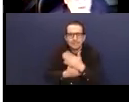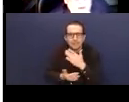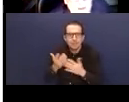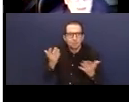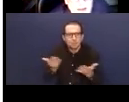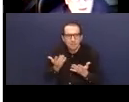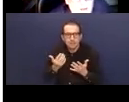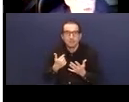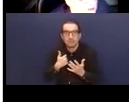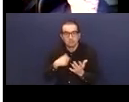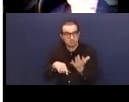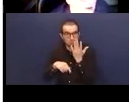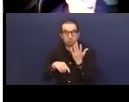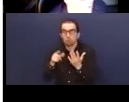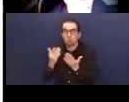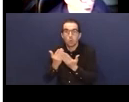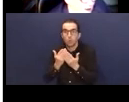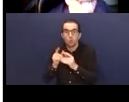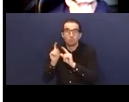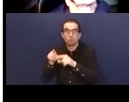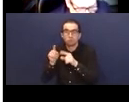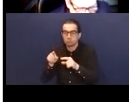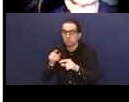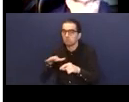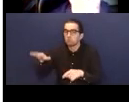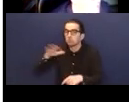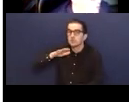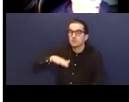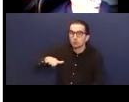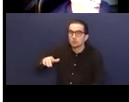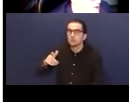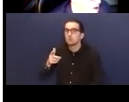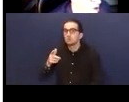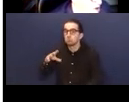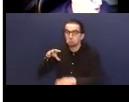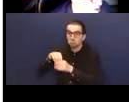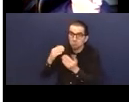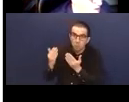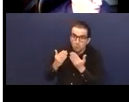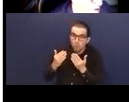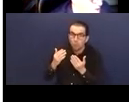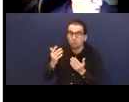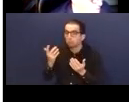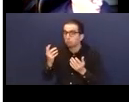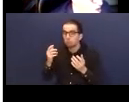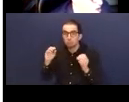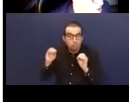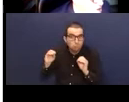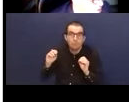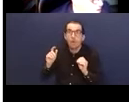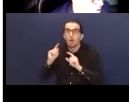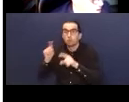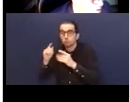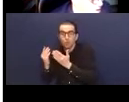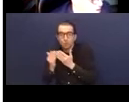So you can see how that sort of data would make a huge difference if it was properly collated and collected.